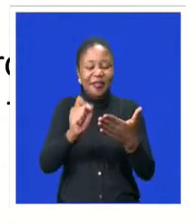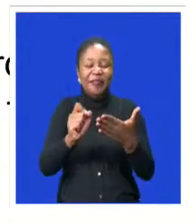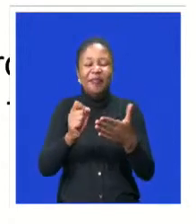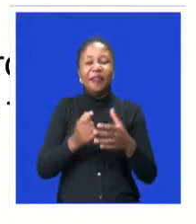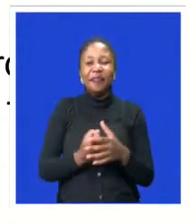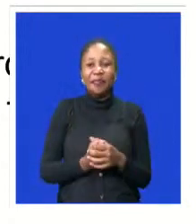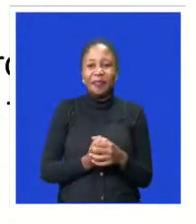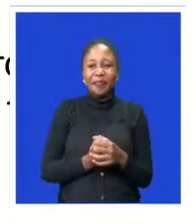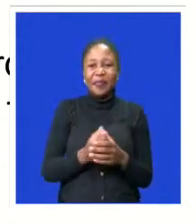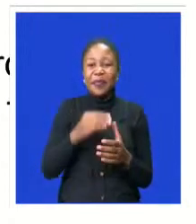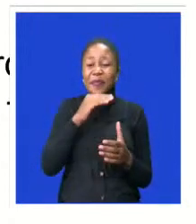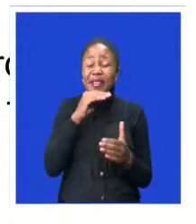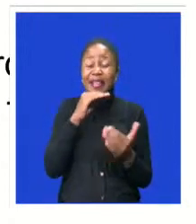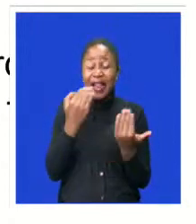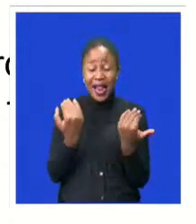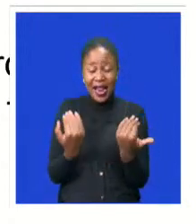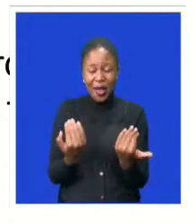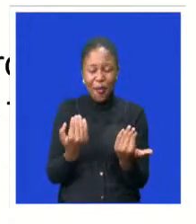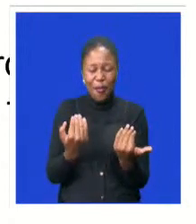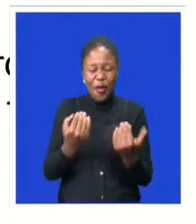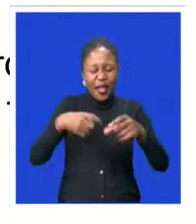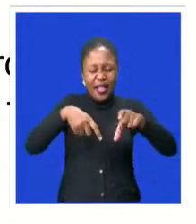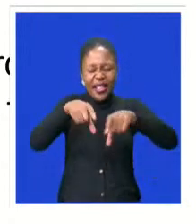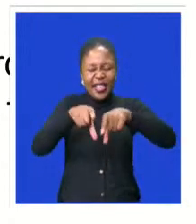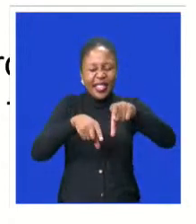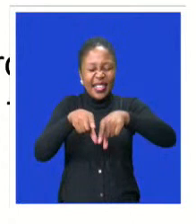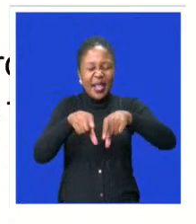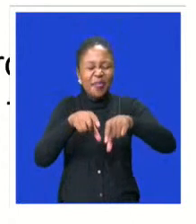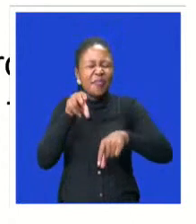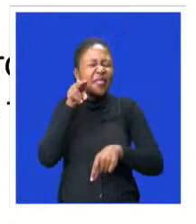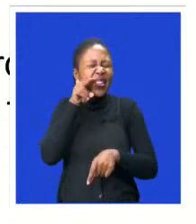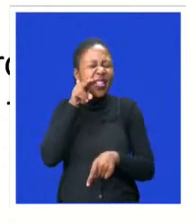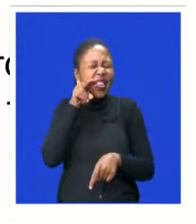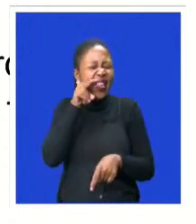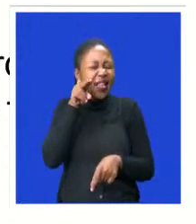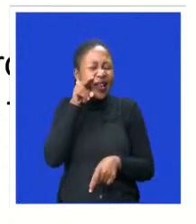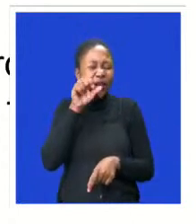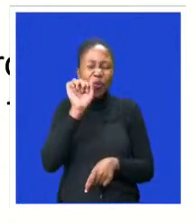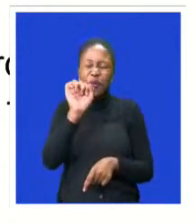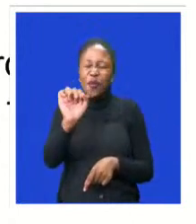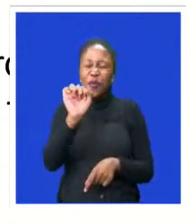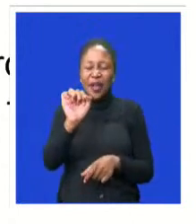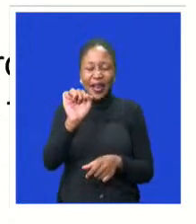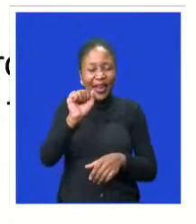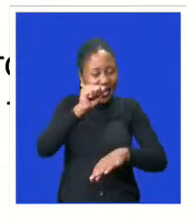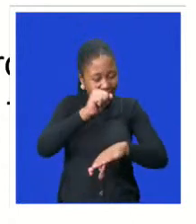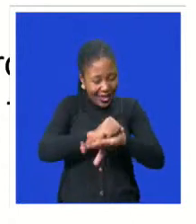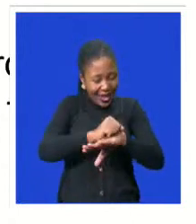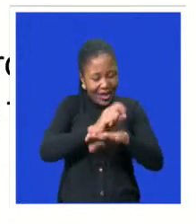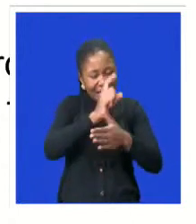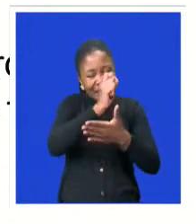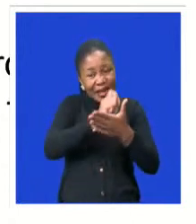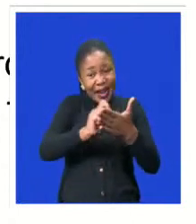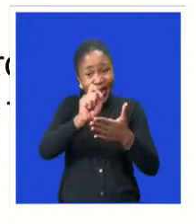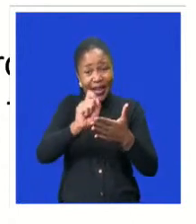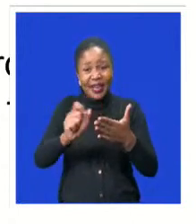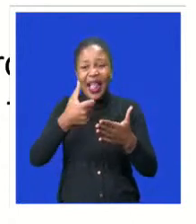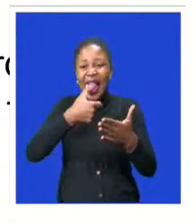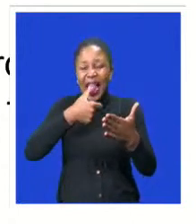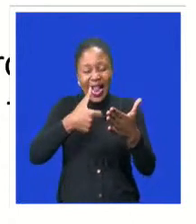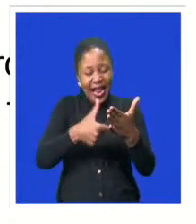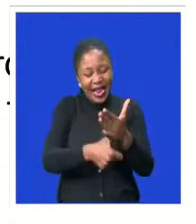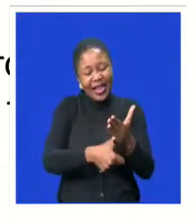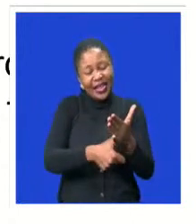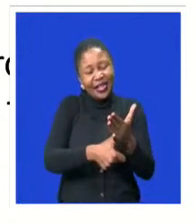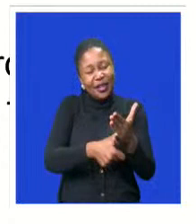write to the editor during the exam and also be able to write an article and an advertisement, because